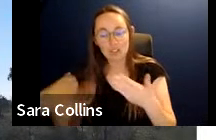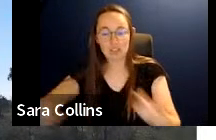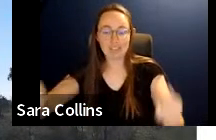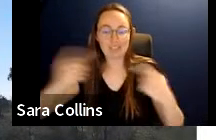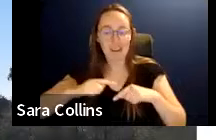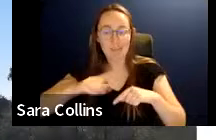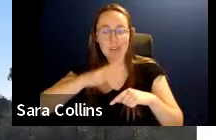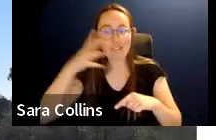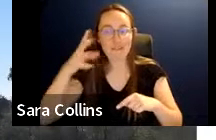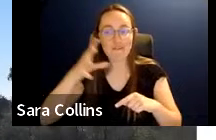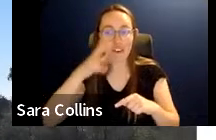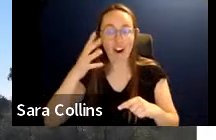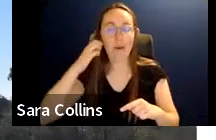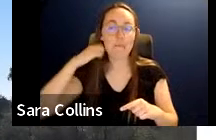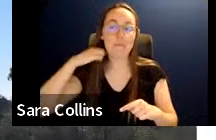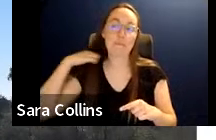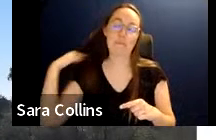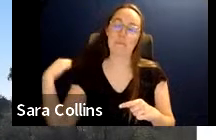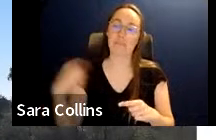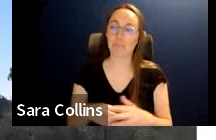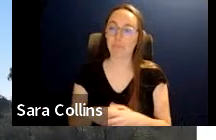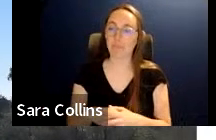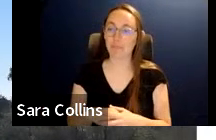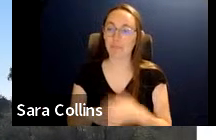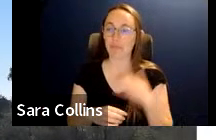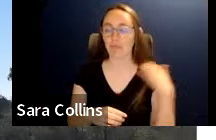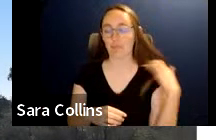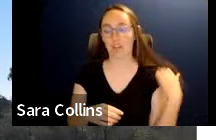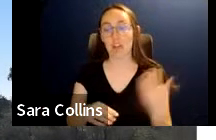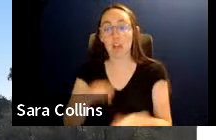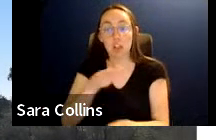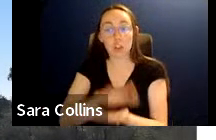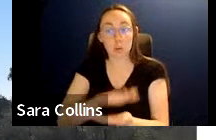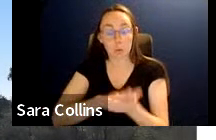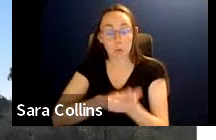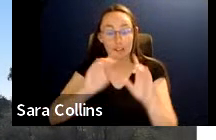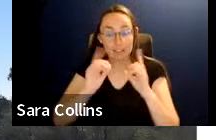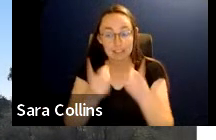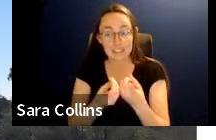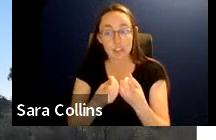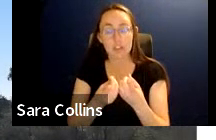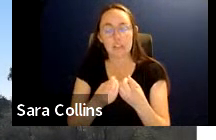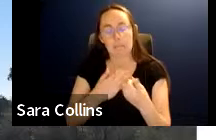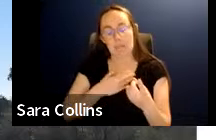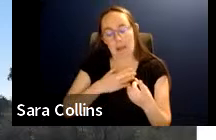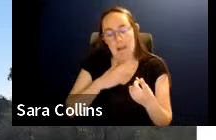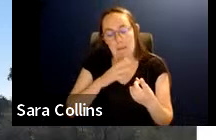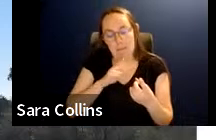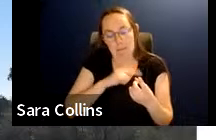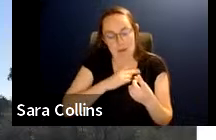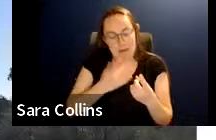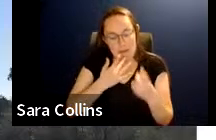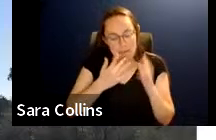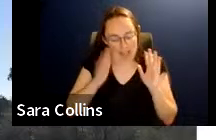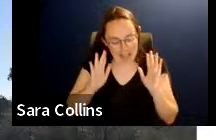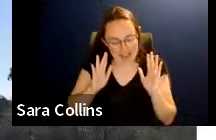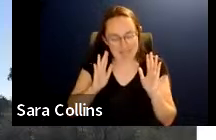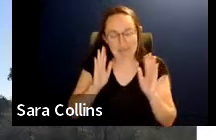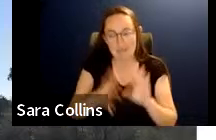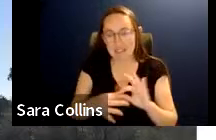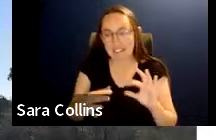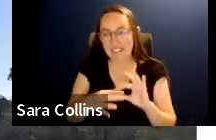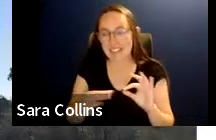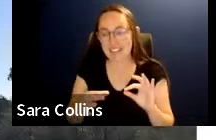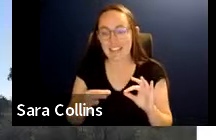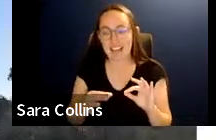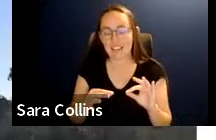think school districts have a better alternative in my view. This is my personal bias, so I'll admit to it right now. It really